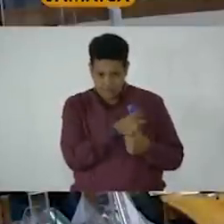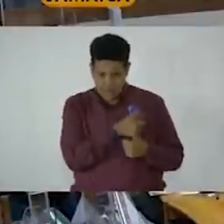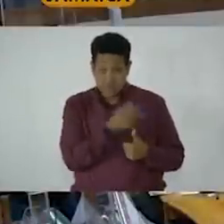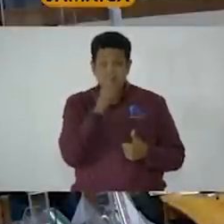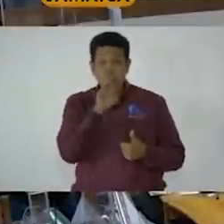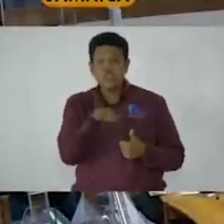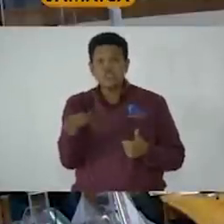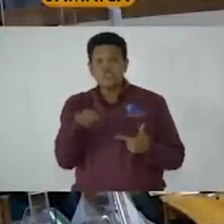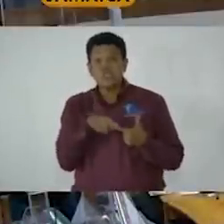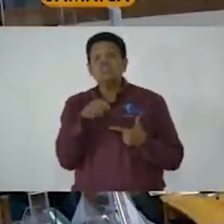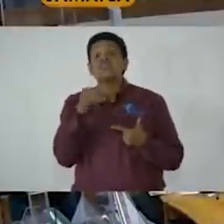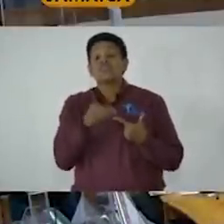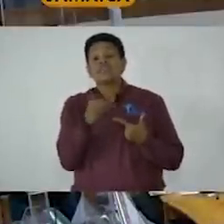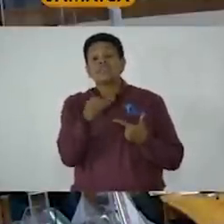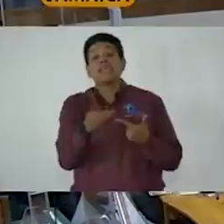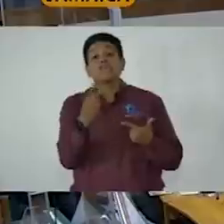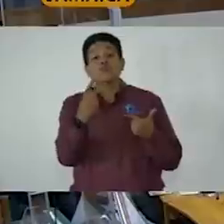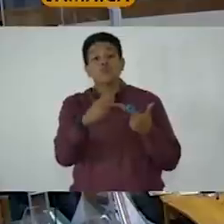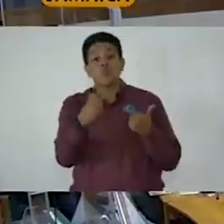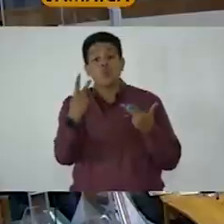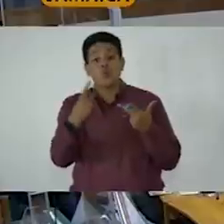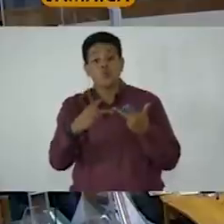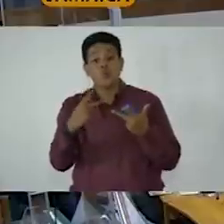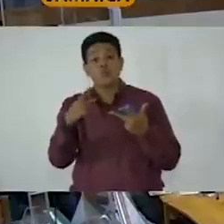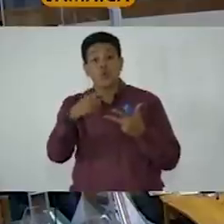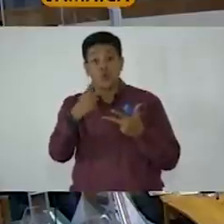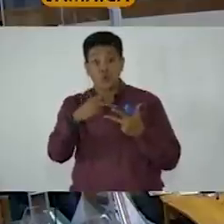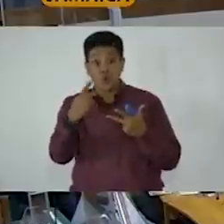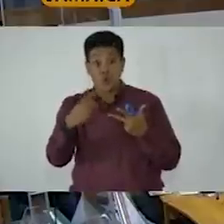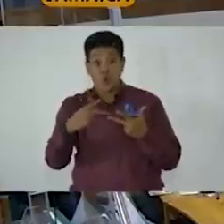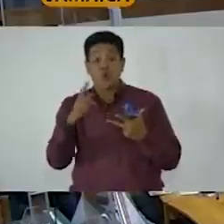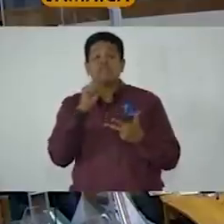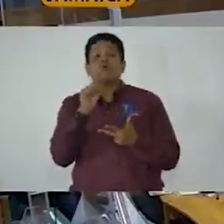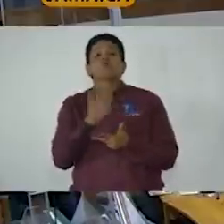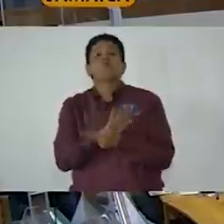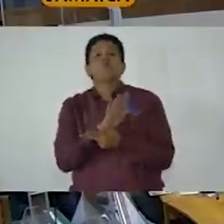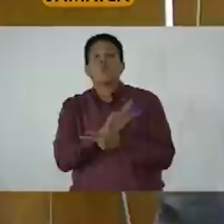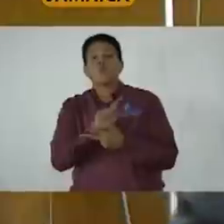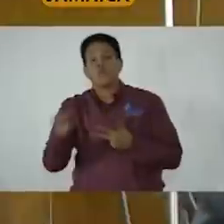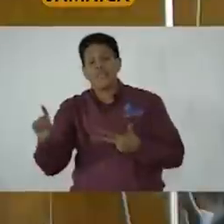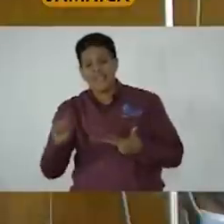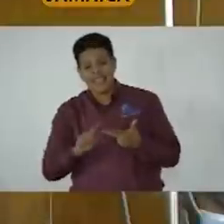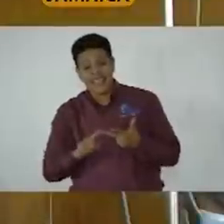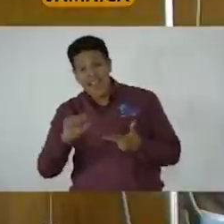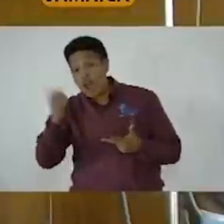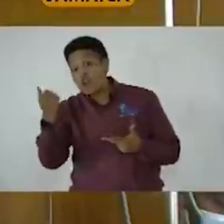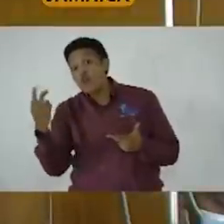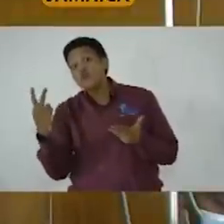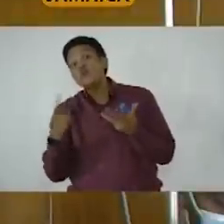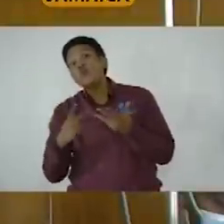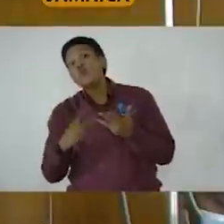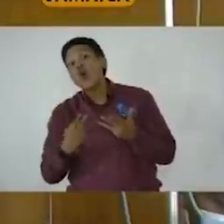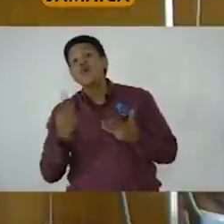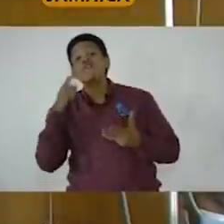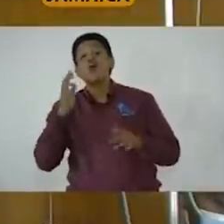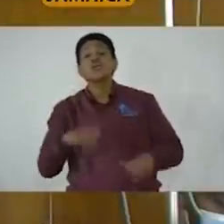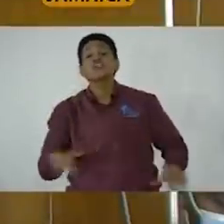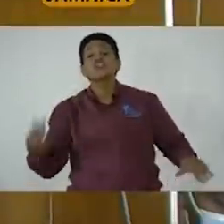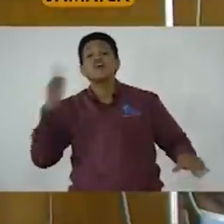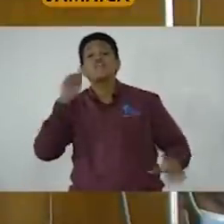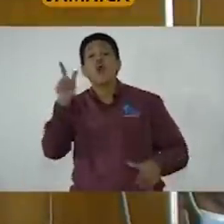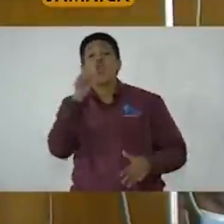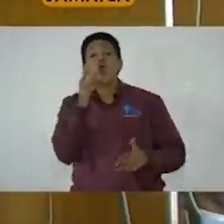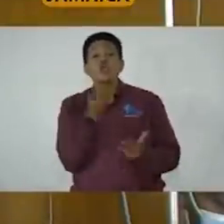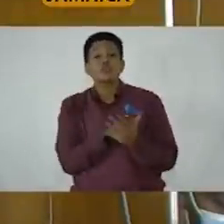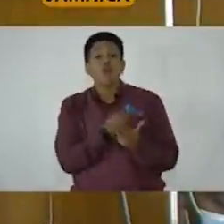her children, she gives $2,000 a week for them to get to school. She has to give another $2,000 to the children for their lunch